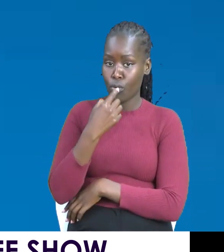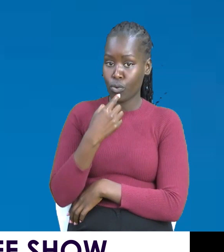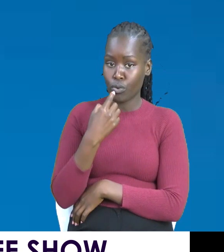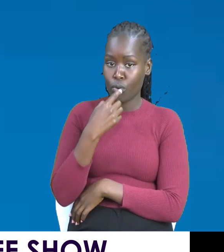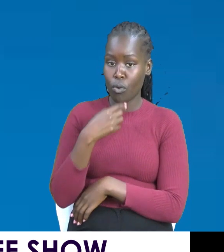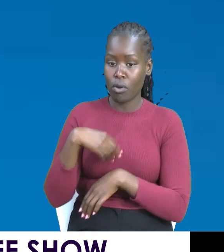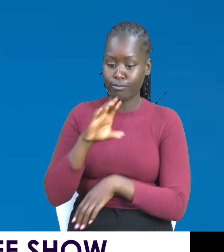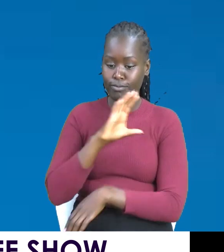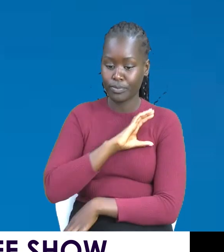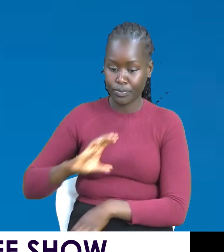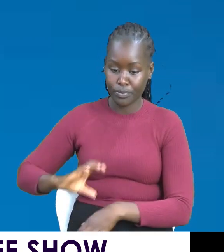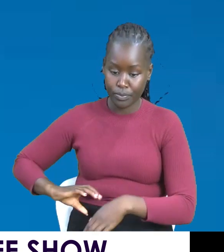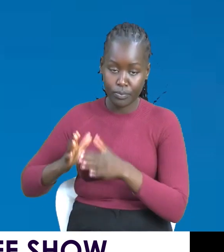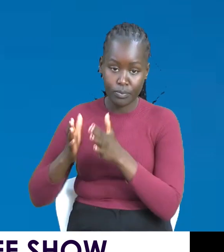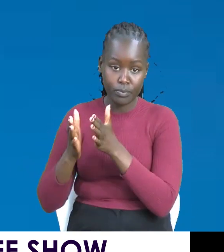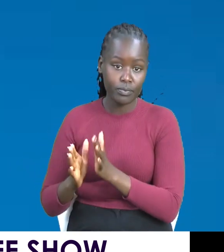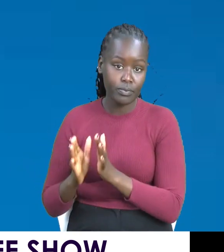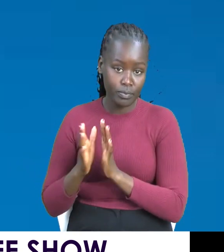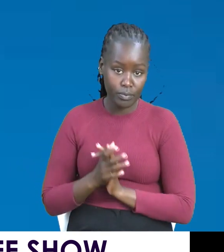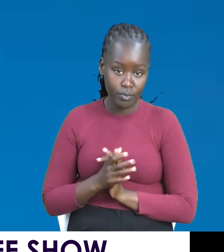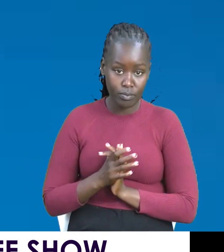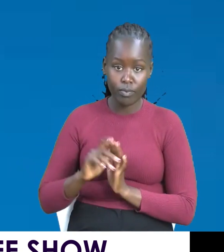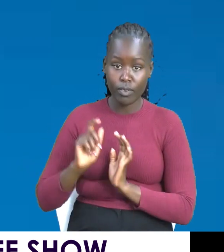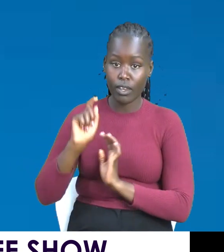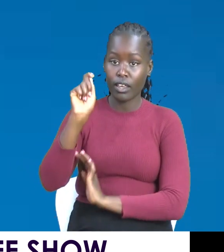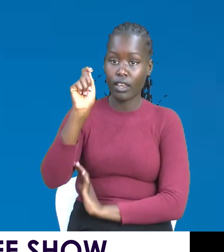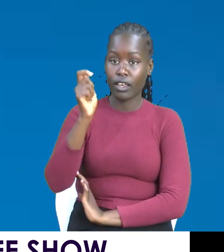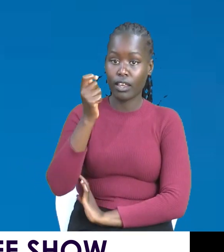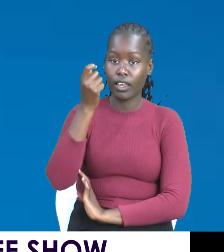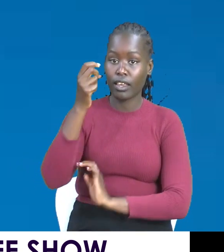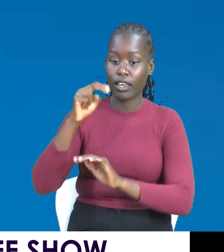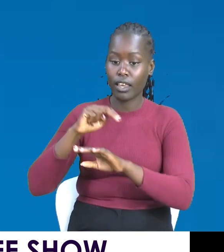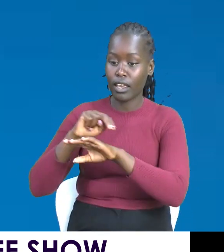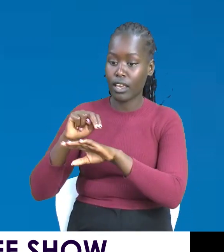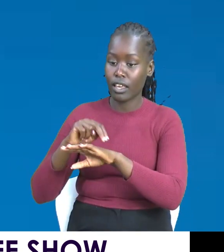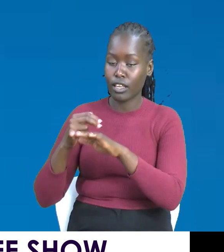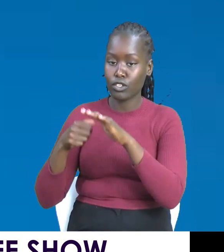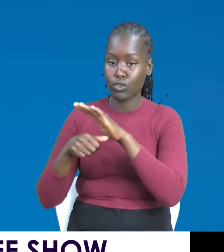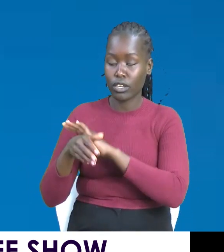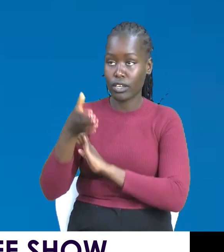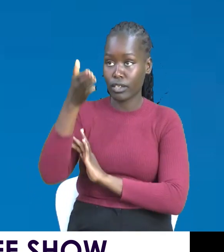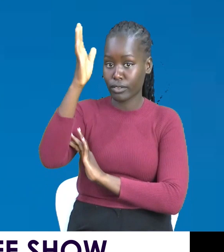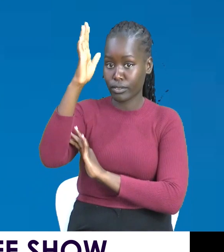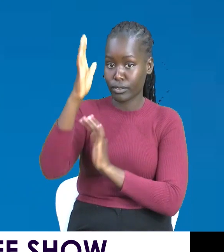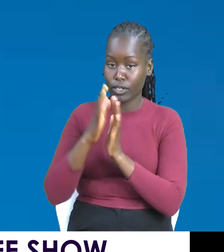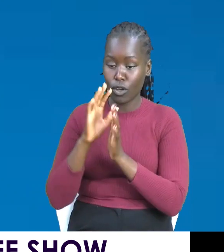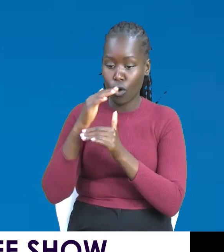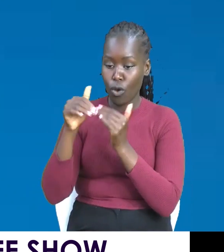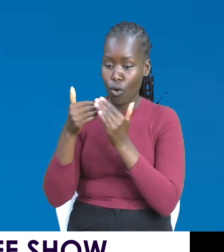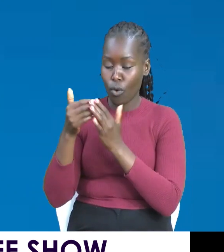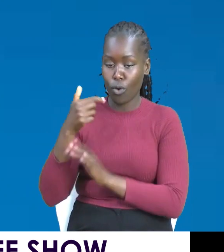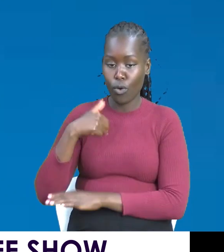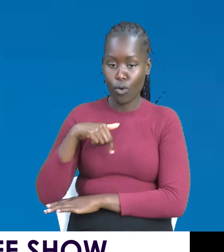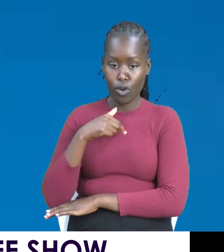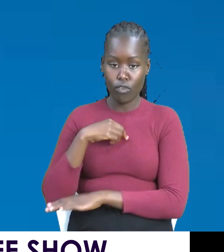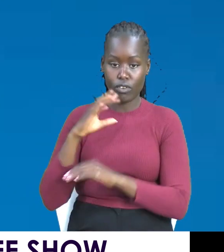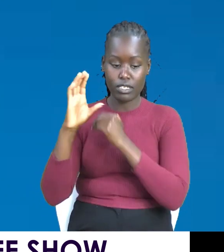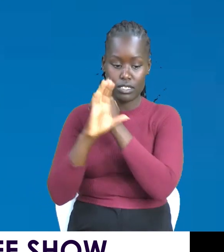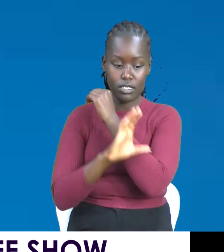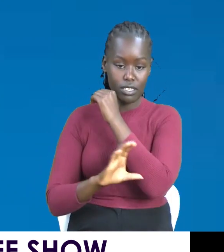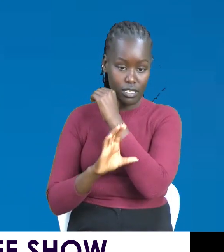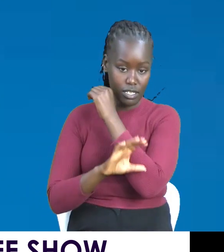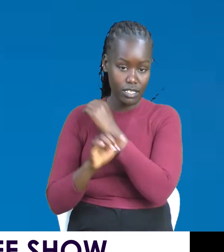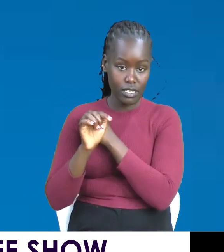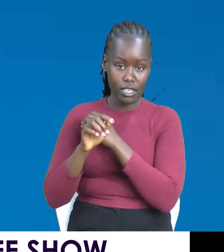are Christians, by the way, Kenya is a nation under God. All of us in this country have